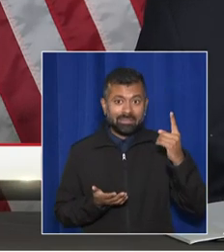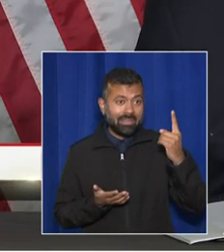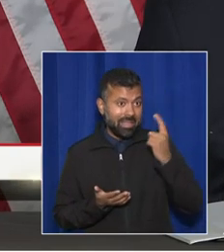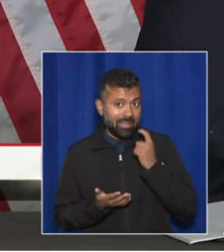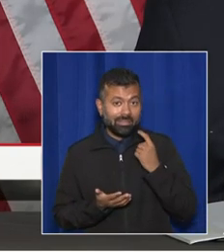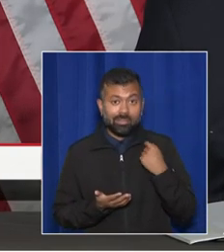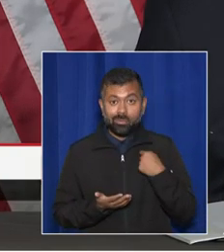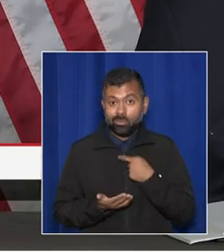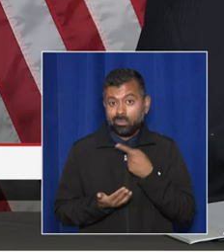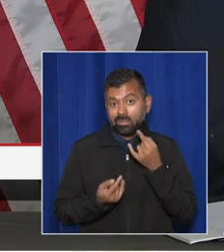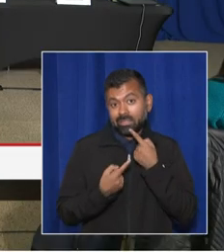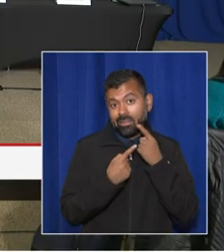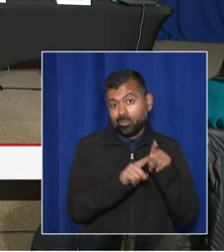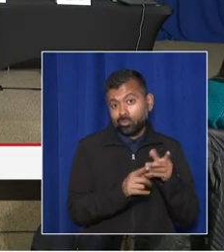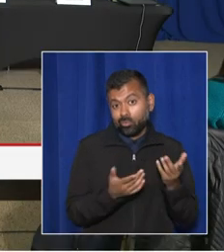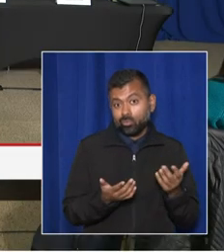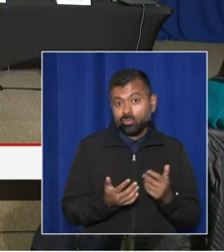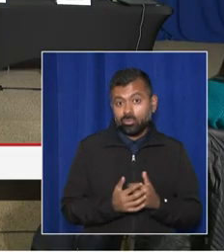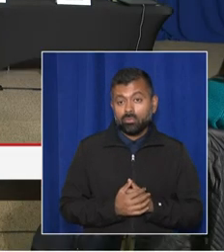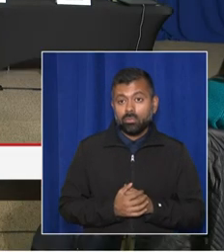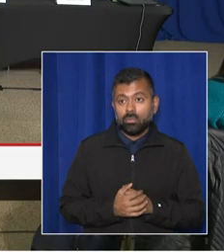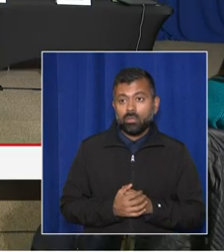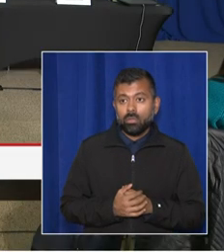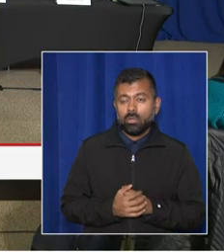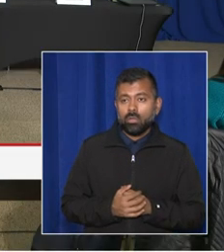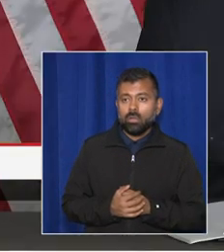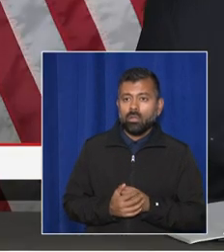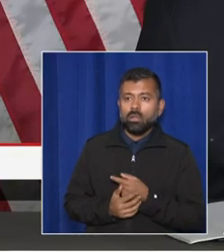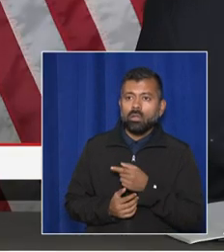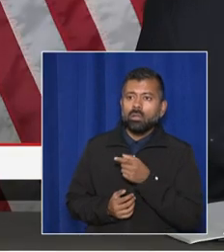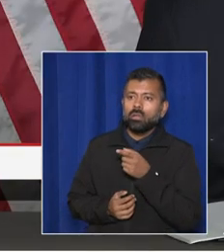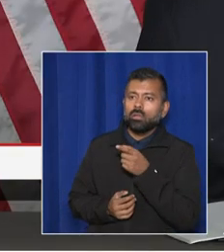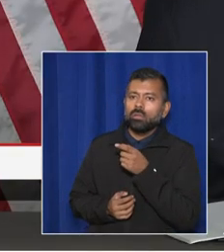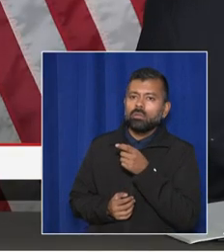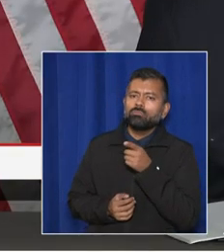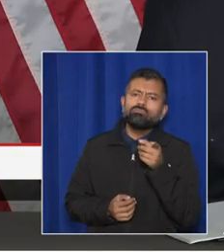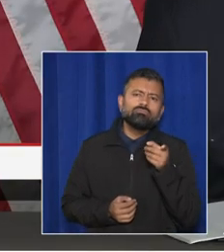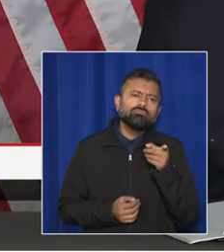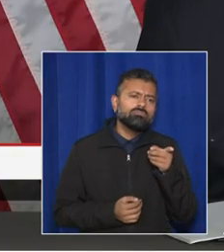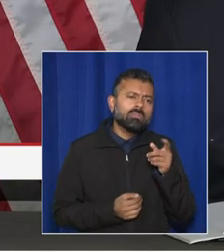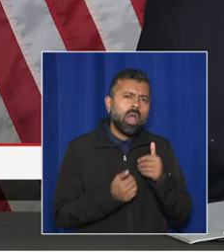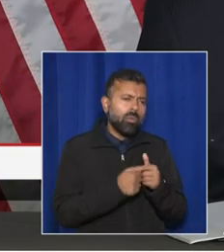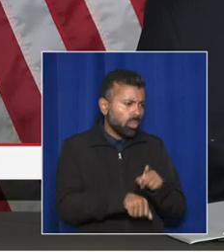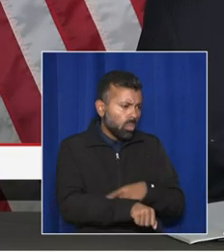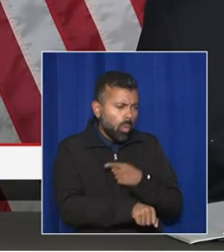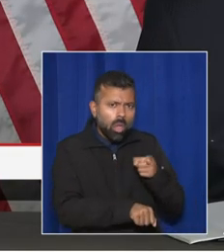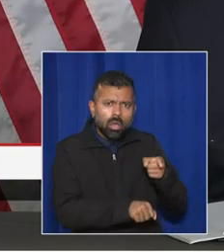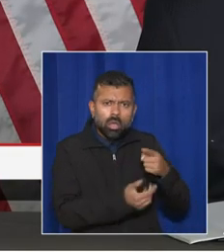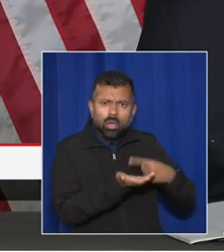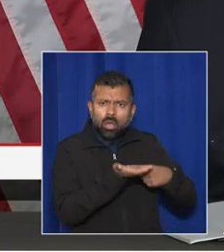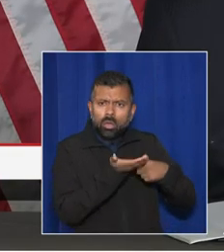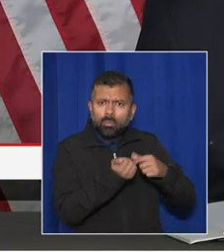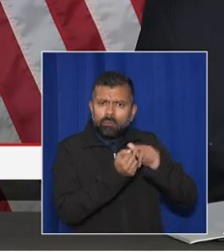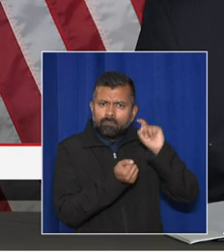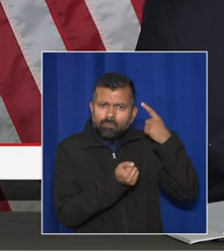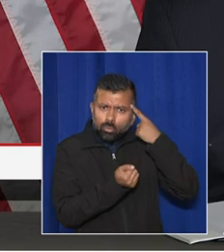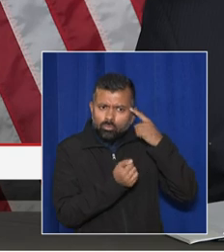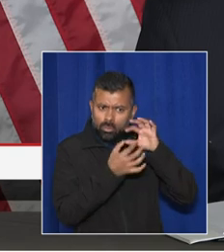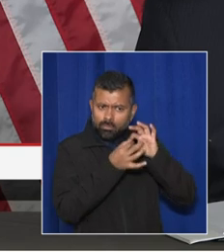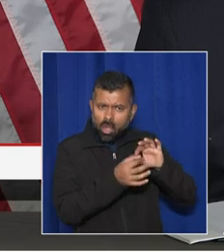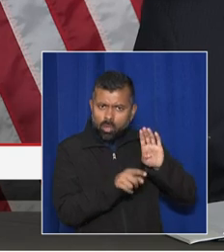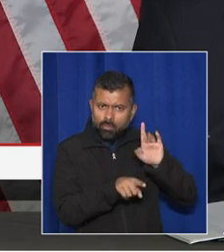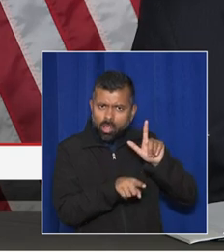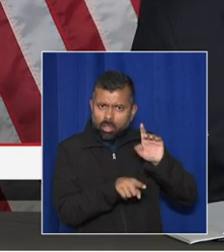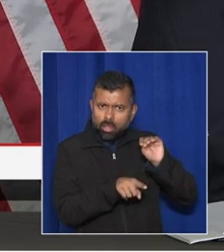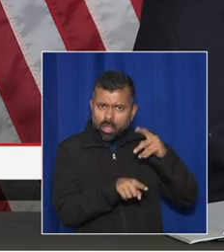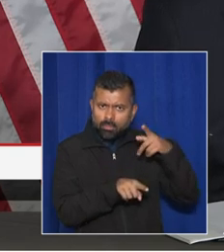this particular issue for some time? Well, I'm not going to talk about specifics about my conversations,